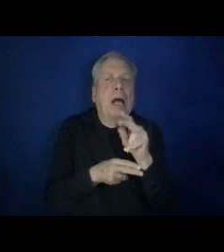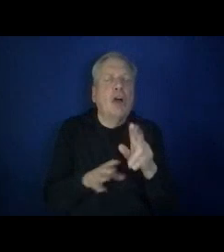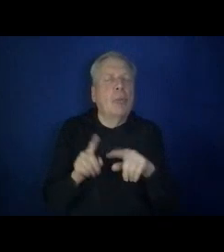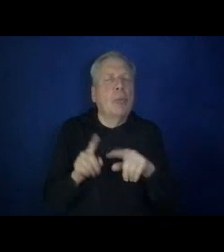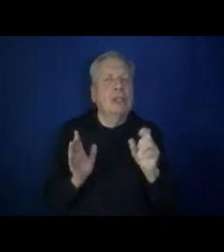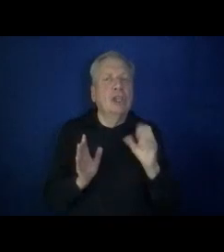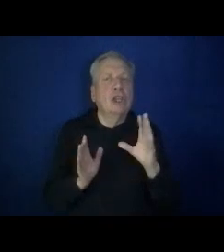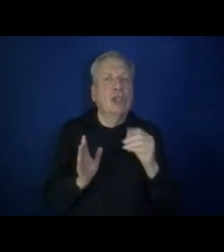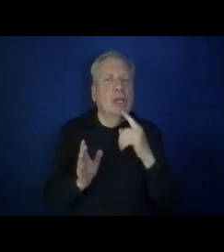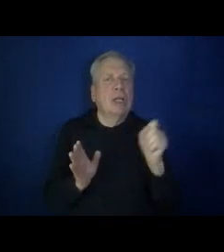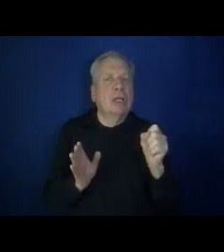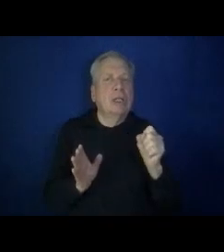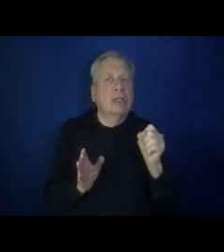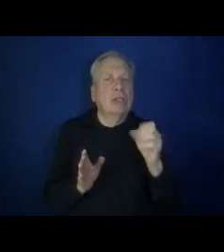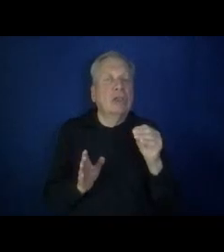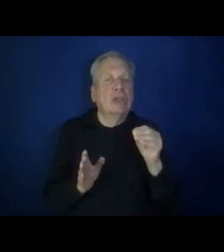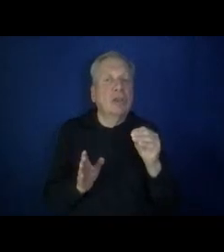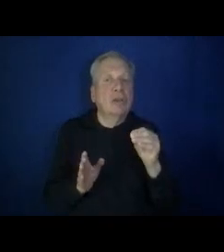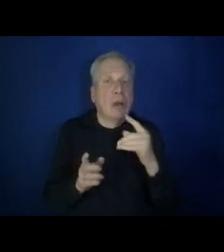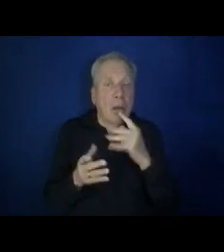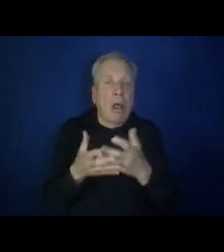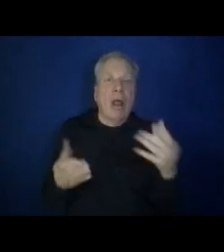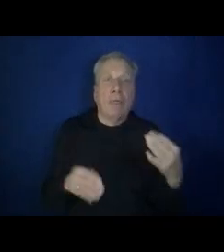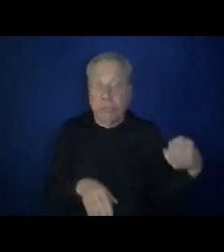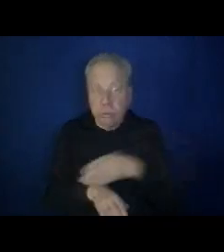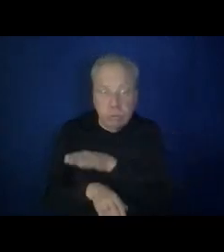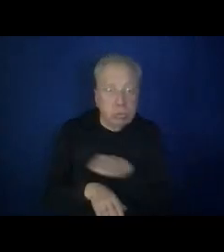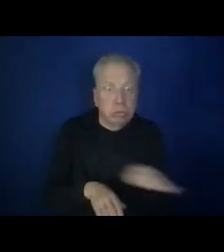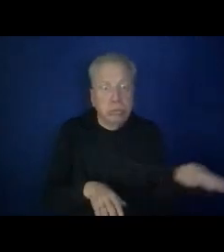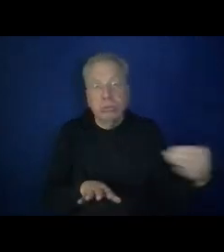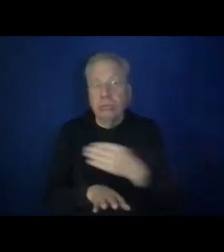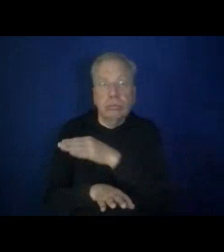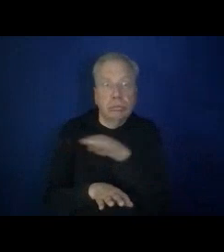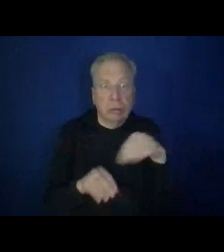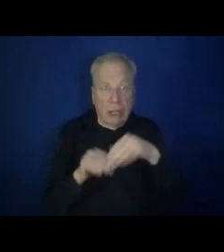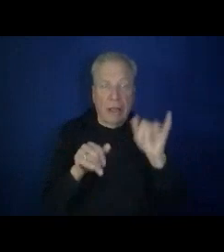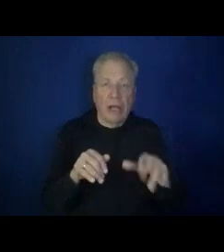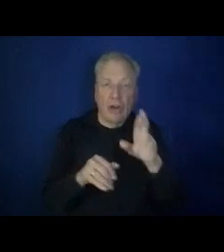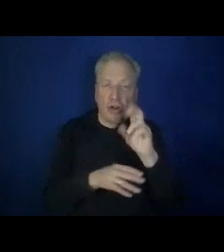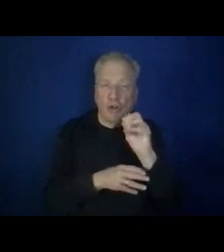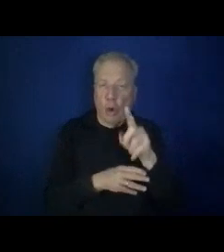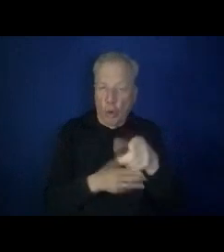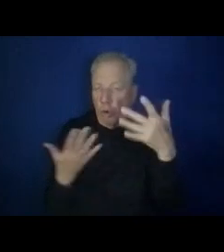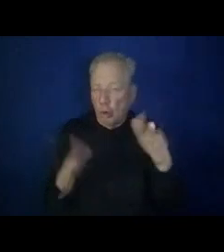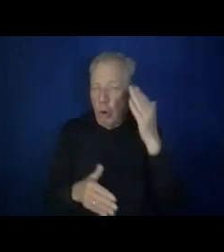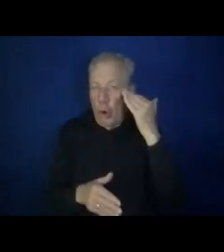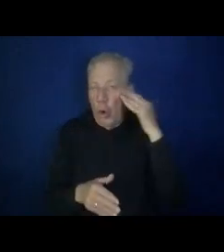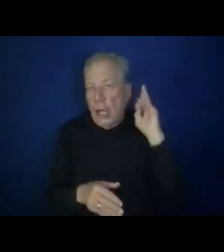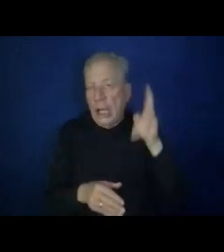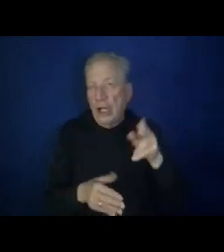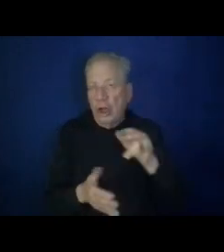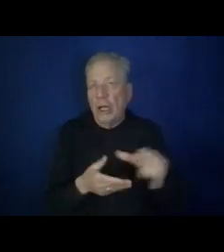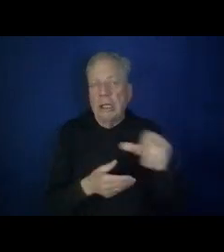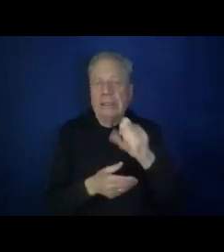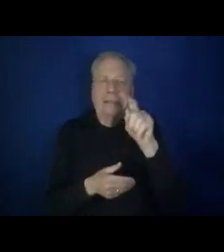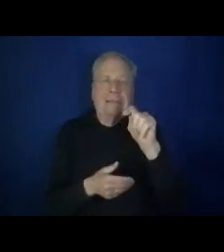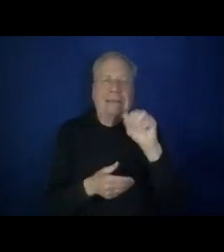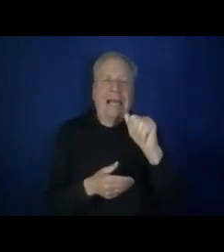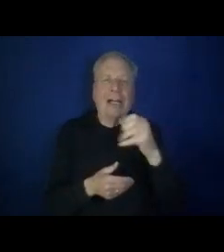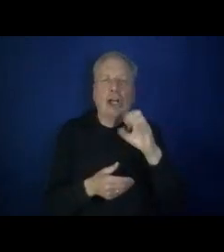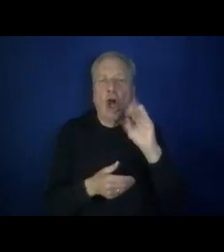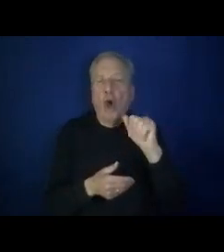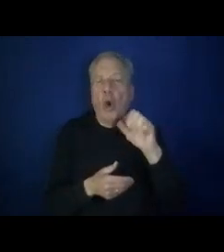So lots of twists and turns in that road. And you guys know the history. It's the, you know, the Stagecoach Road and all of